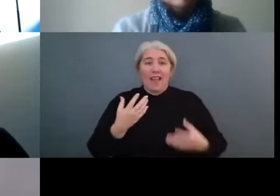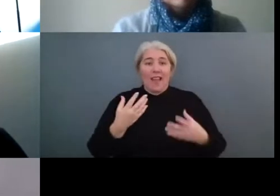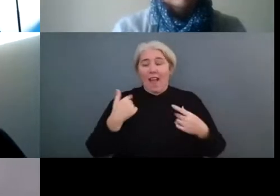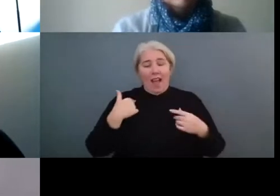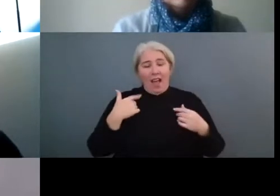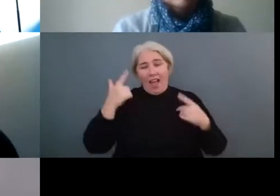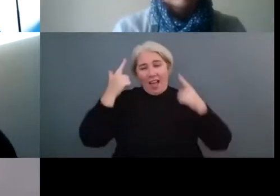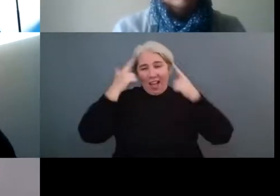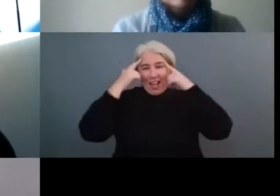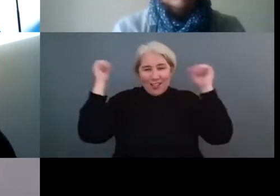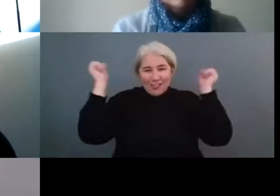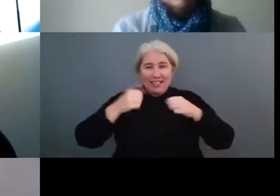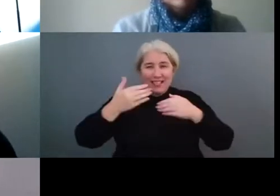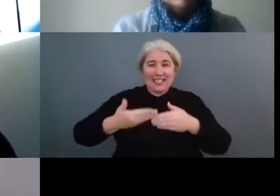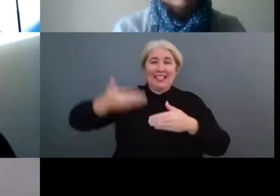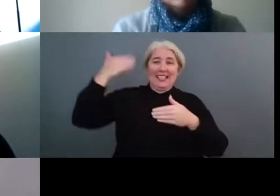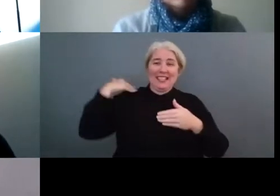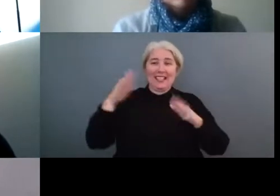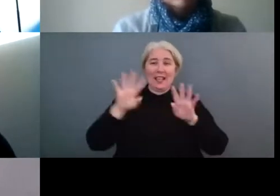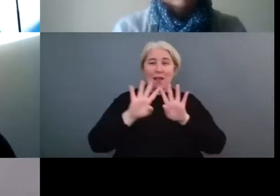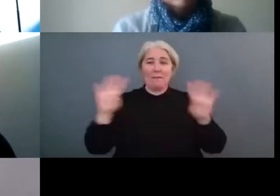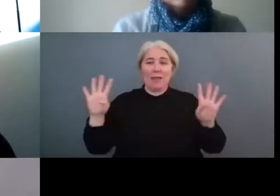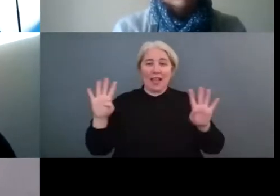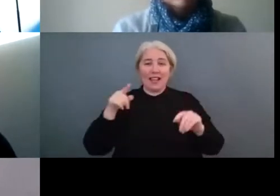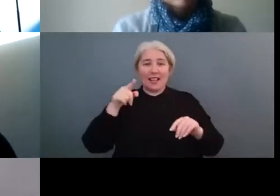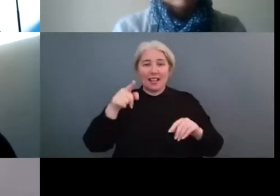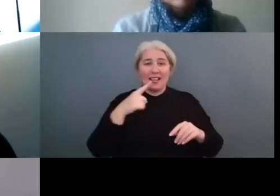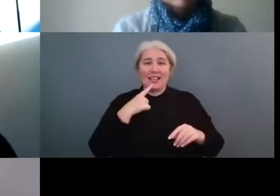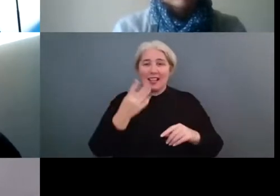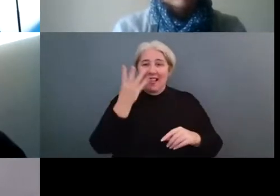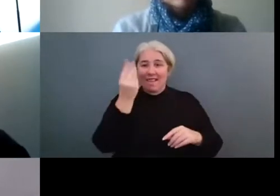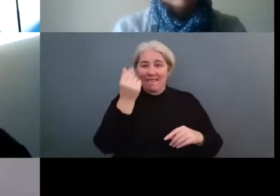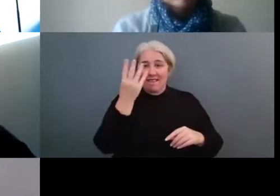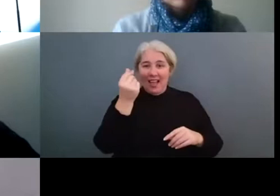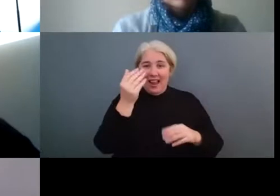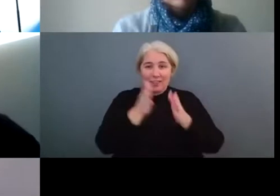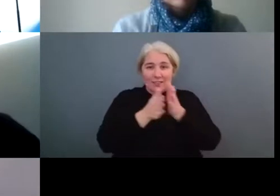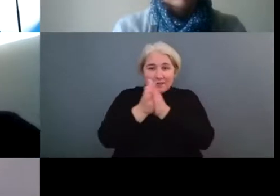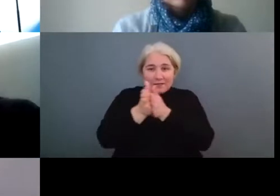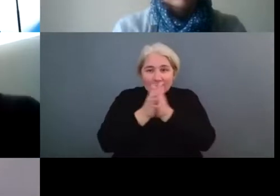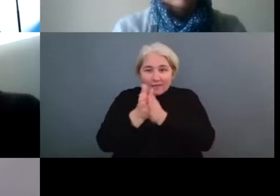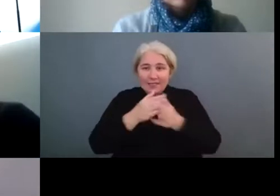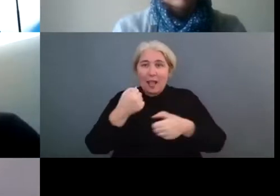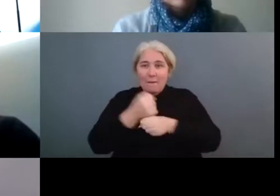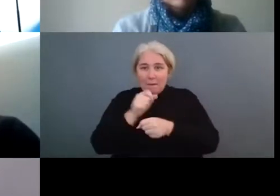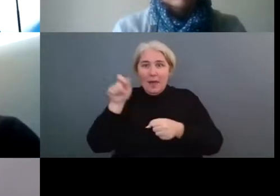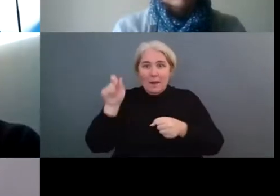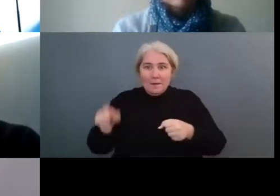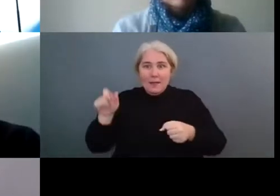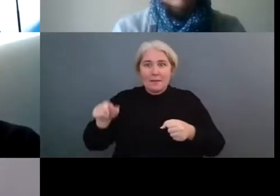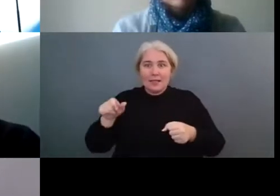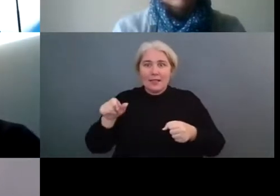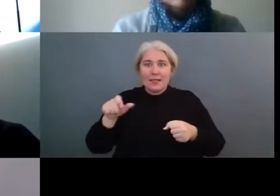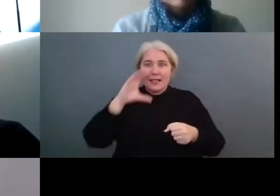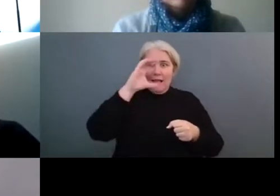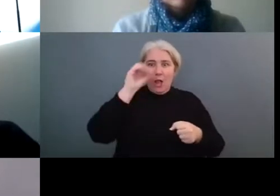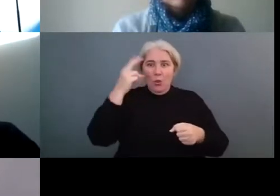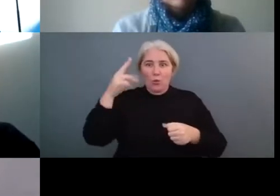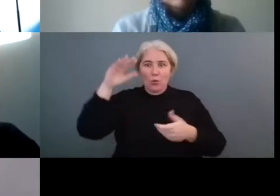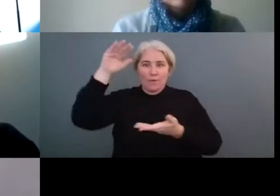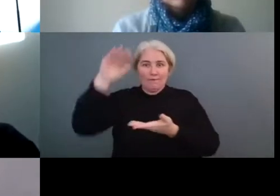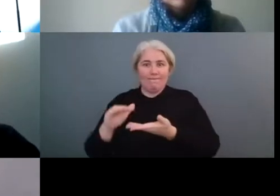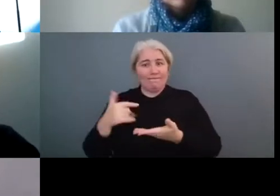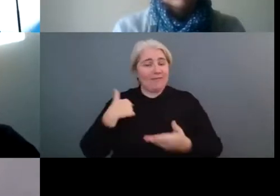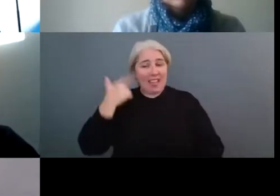previous panelists that mentioned the importance of financial incentives, but because I don't think we can get around